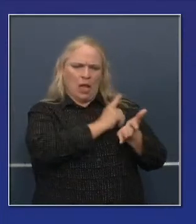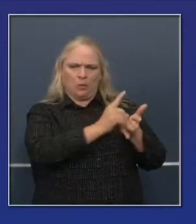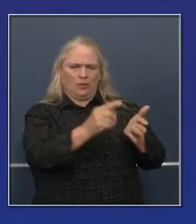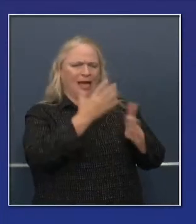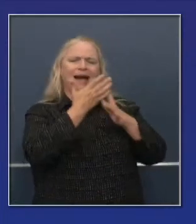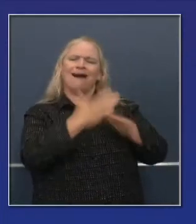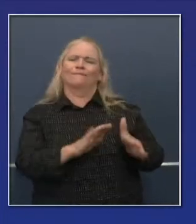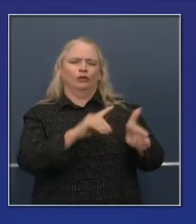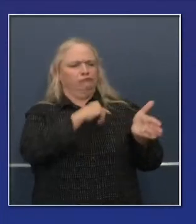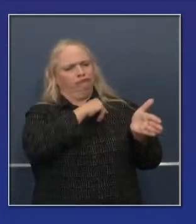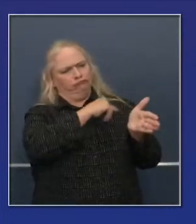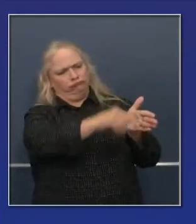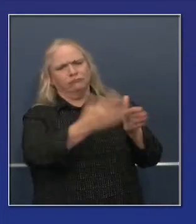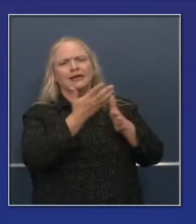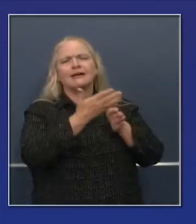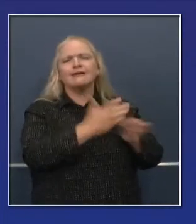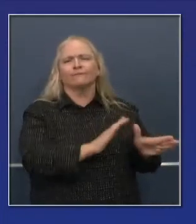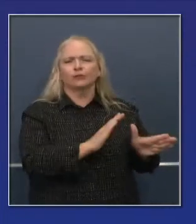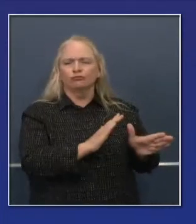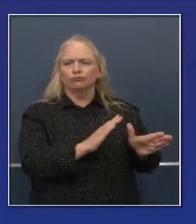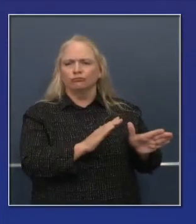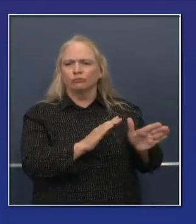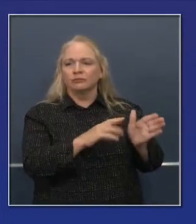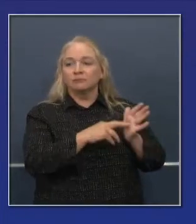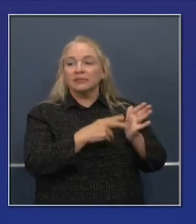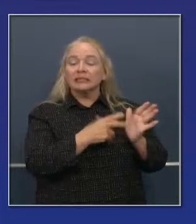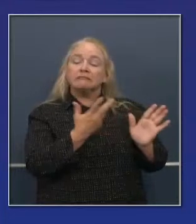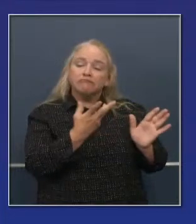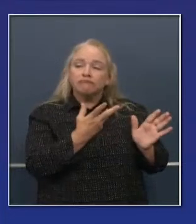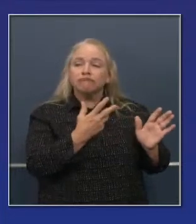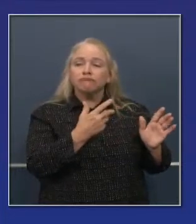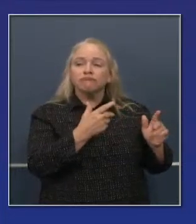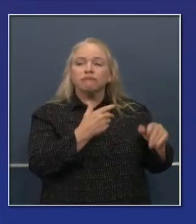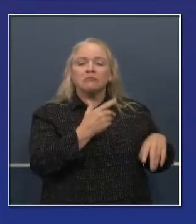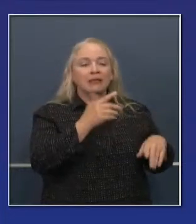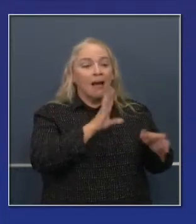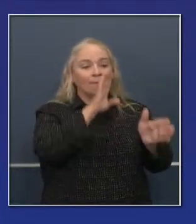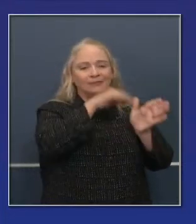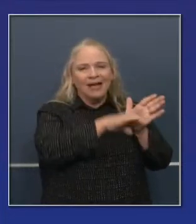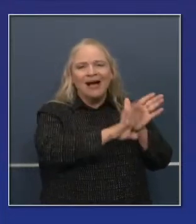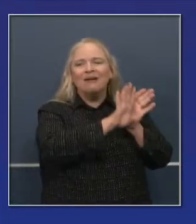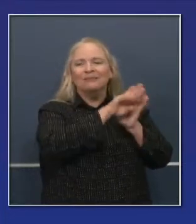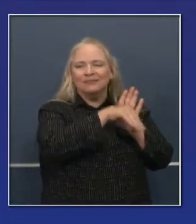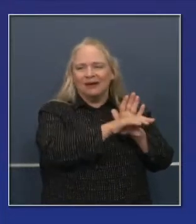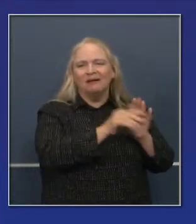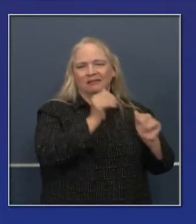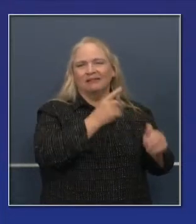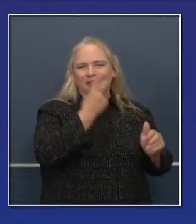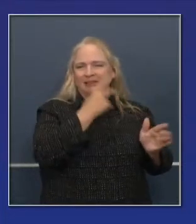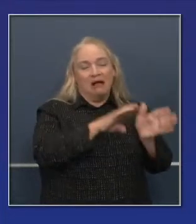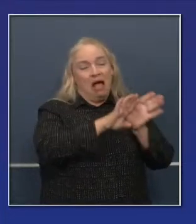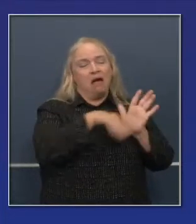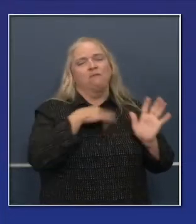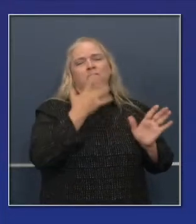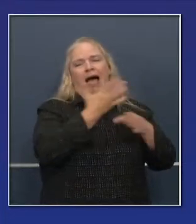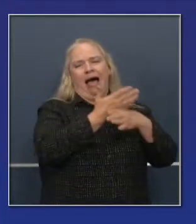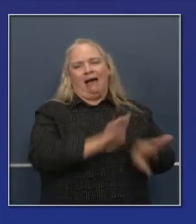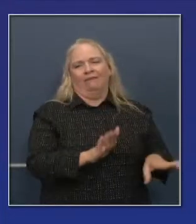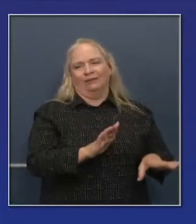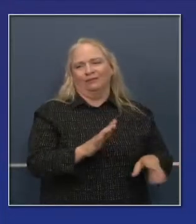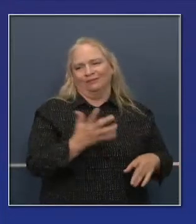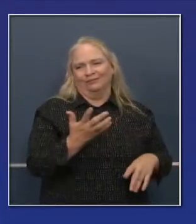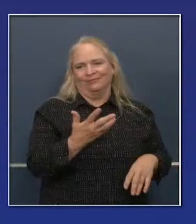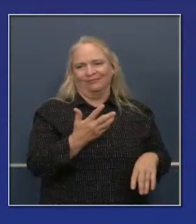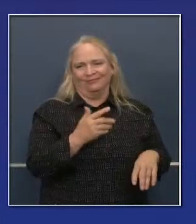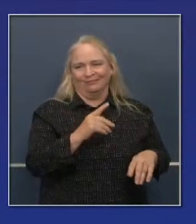and down. They can mislead, they generate a headline, but don't necessarily tell you what the trend lines are. Those 7-day averages,